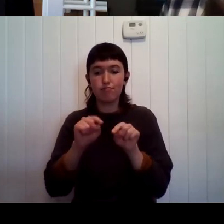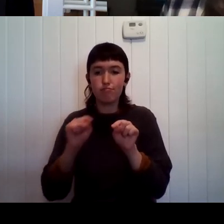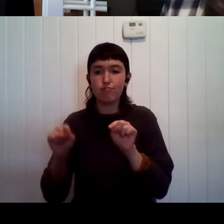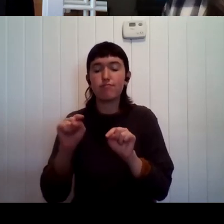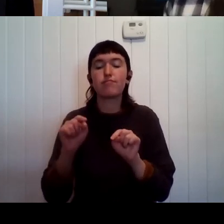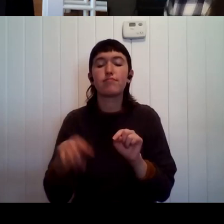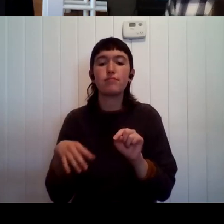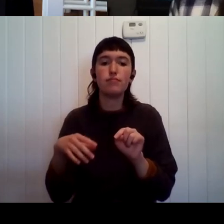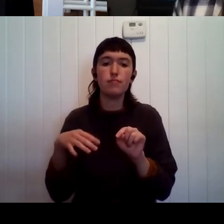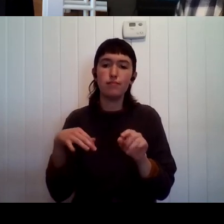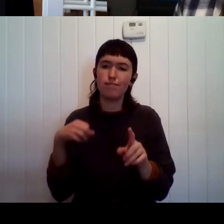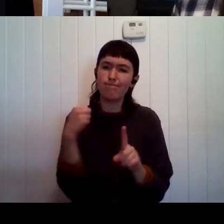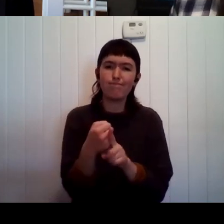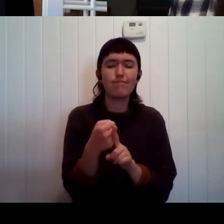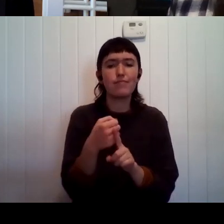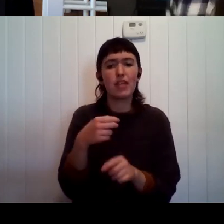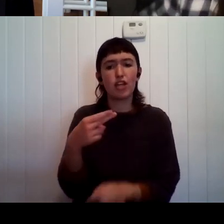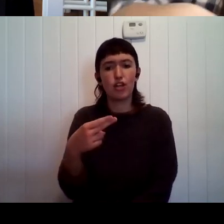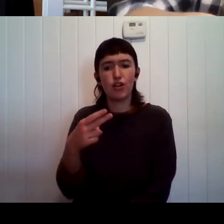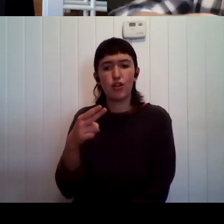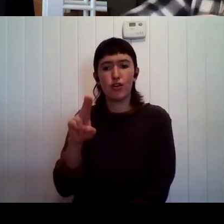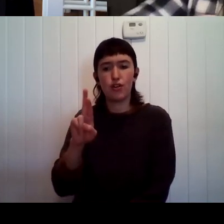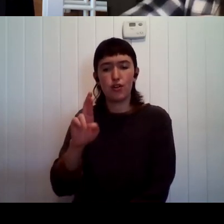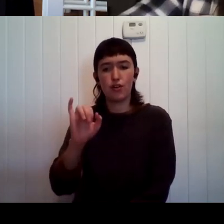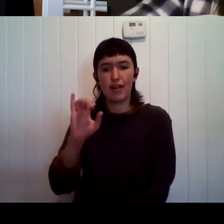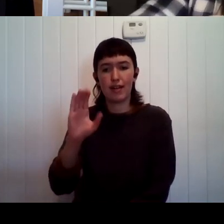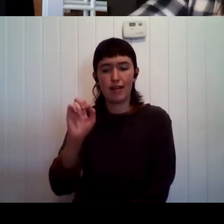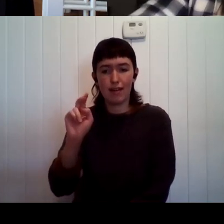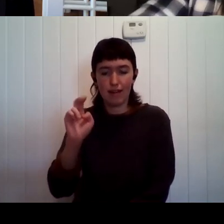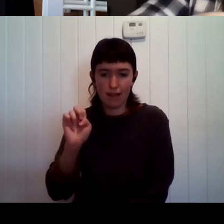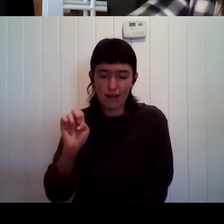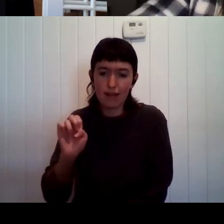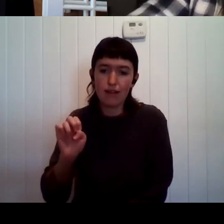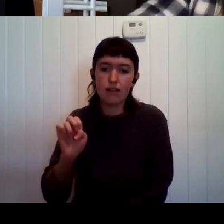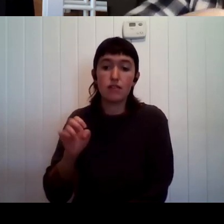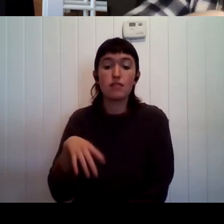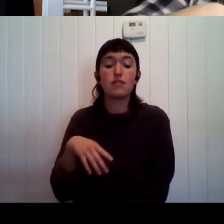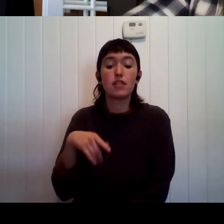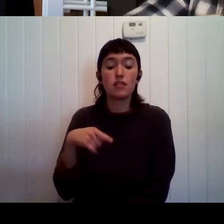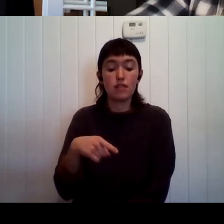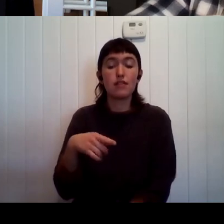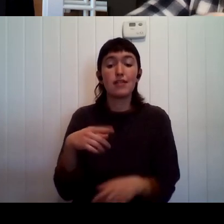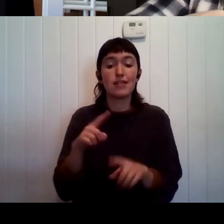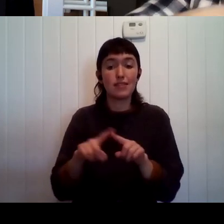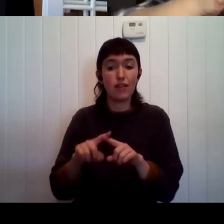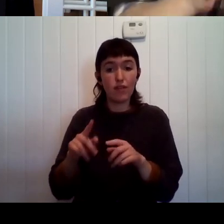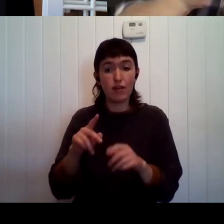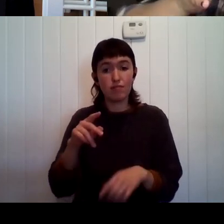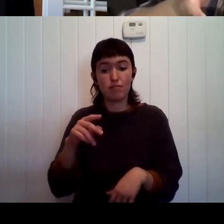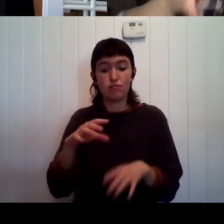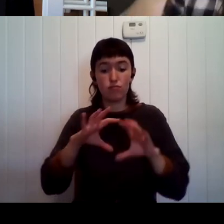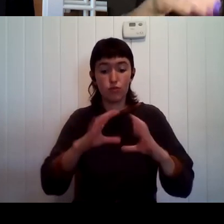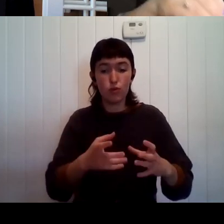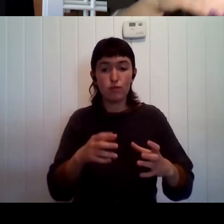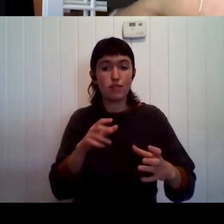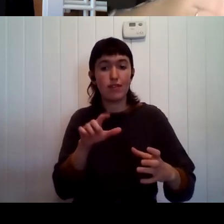been hit multiple times, some islands had been hit once, and the different populations of lizards you could already see were adapting differently, because some